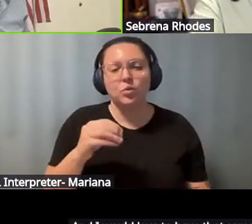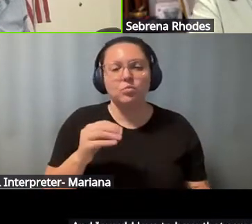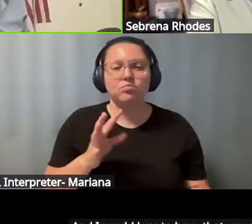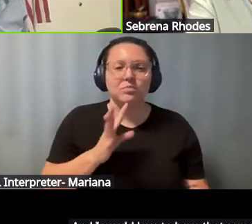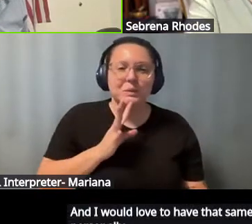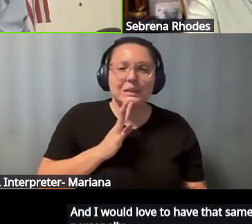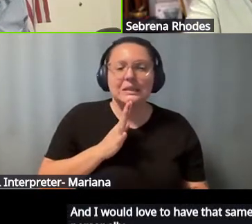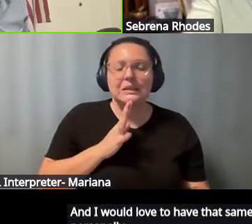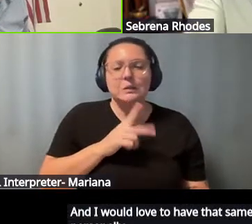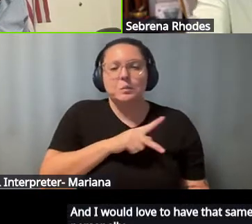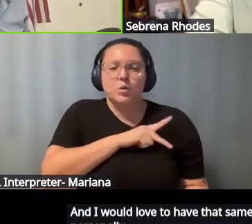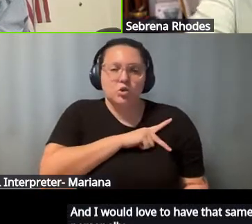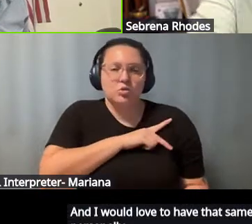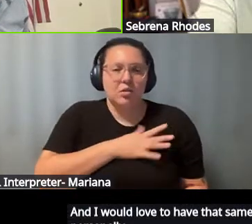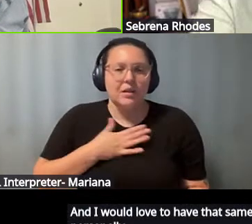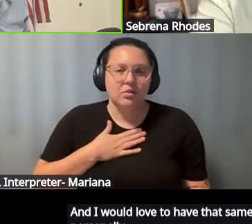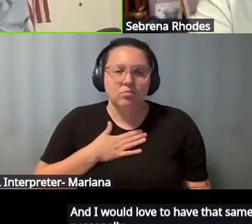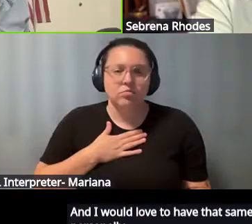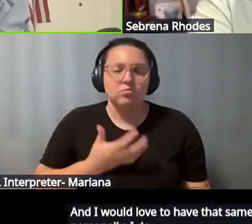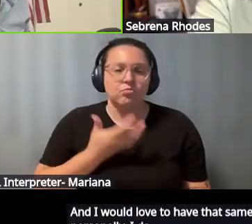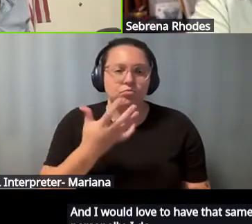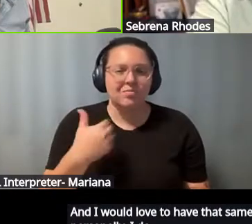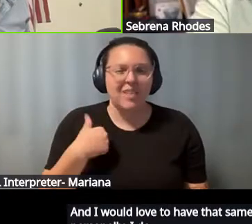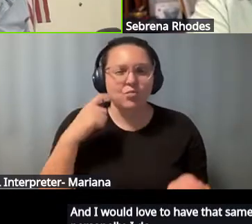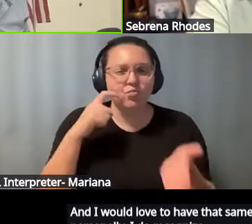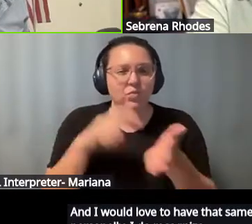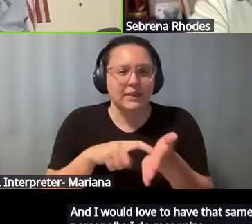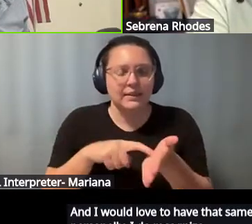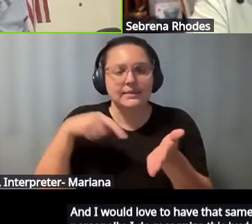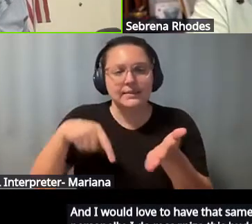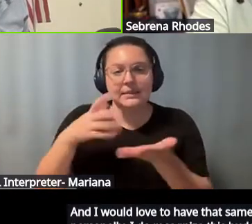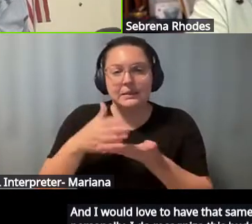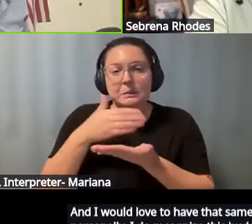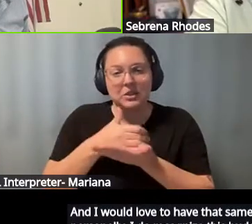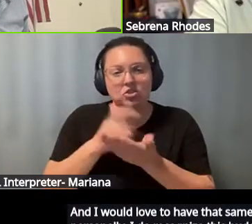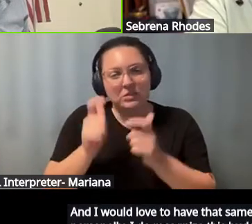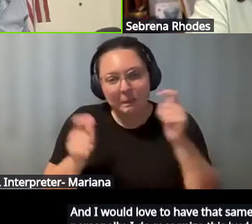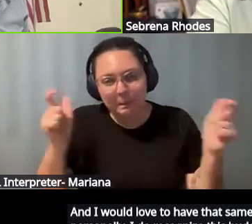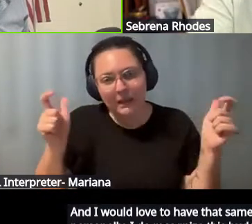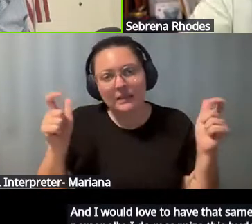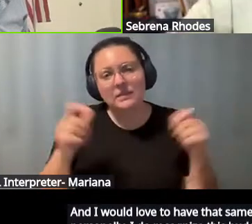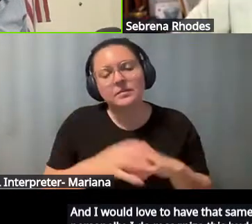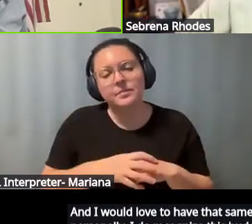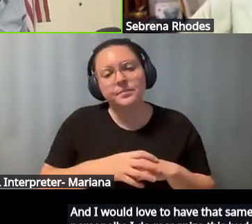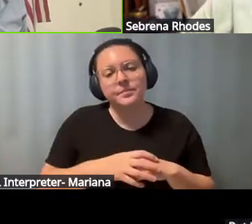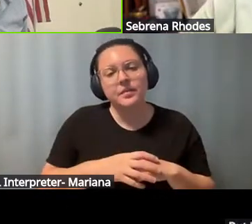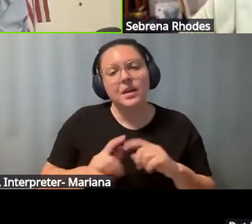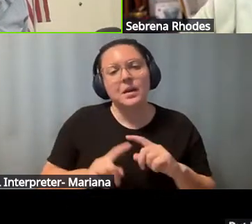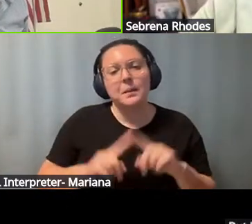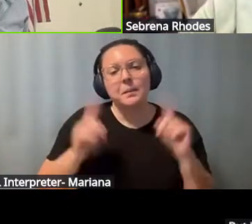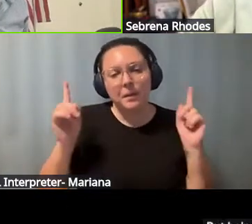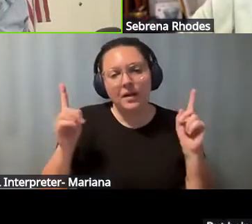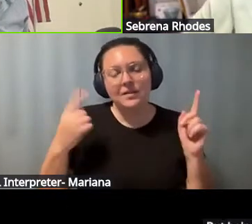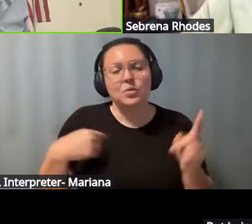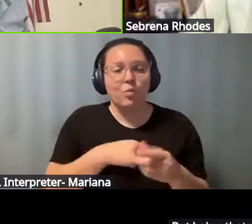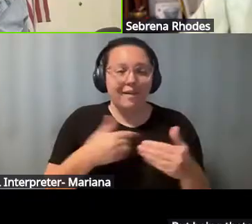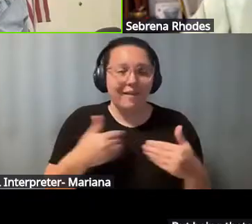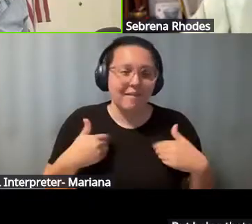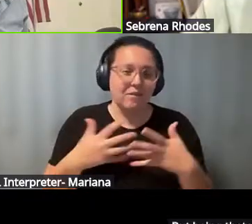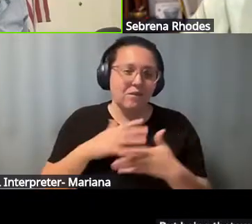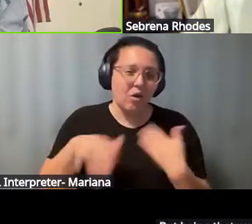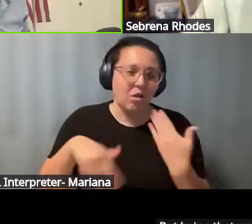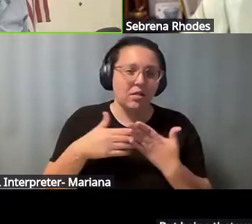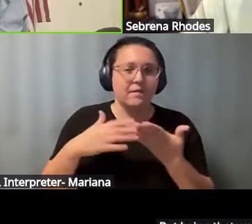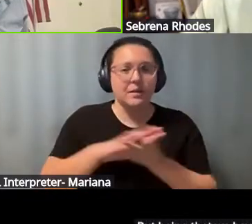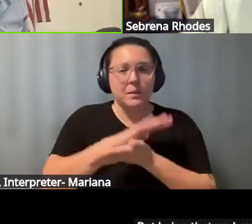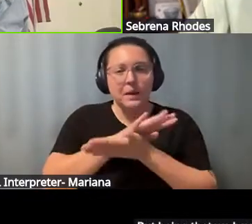personally, I do recognize this budget is big, but being that we have all the paperwork in